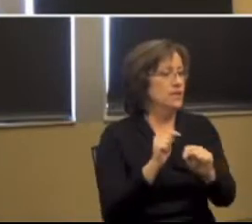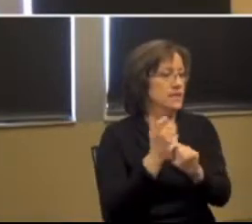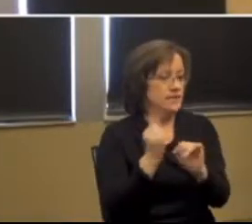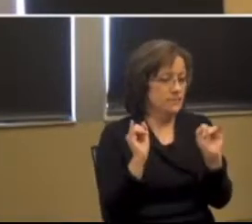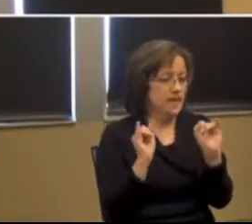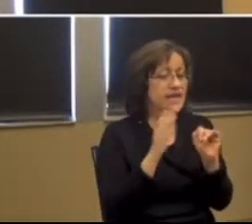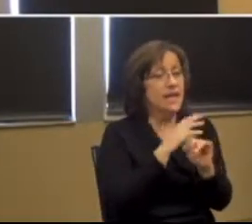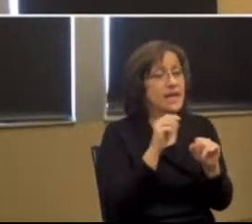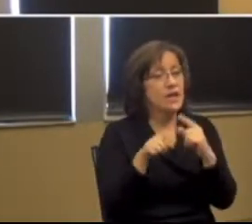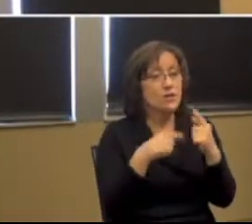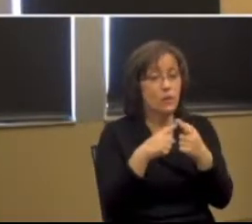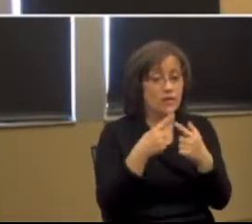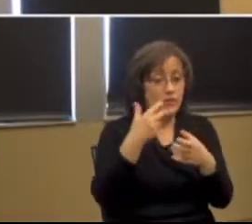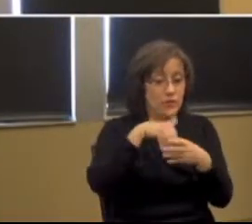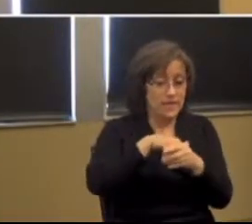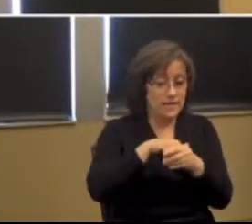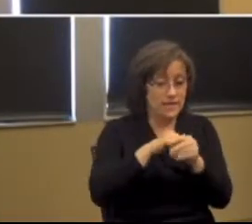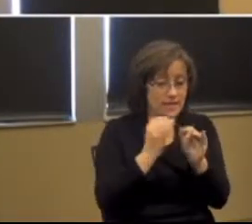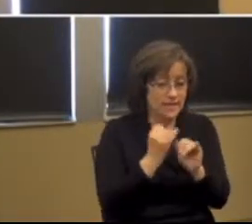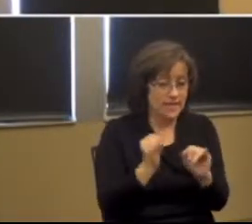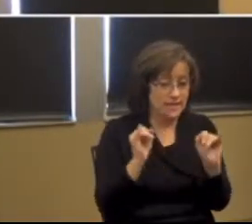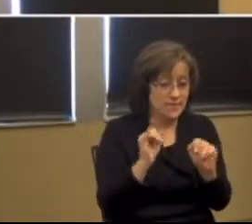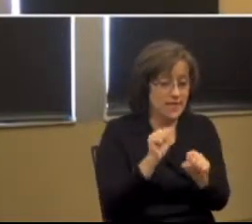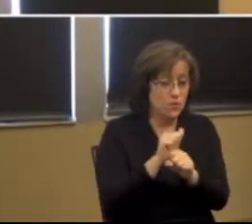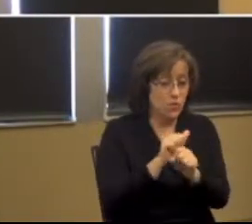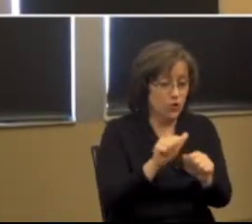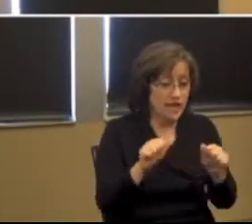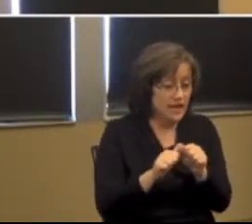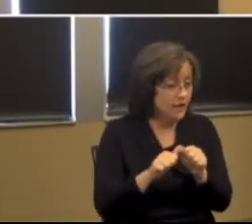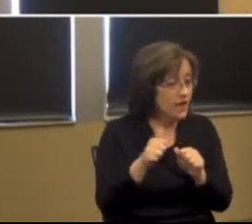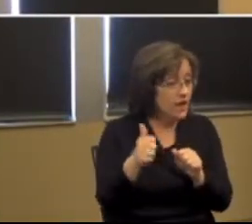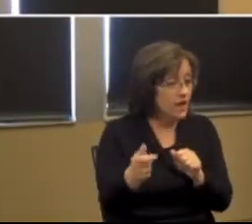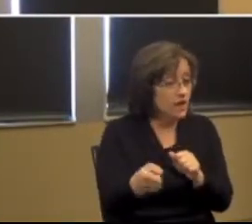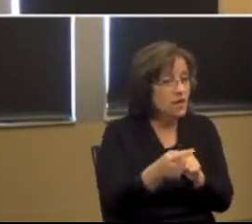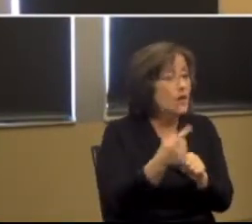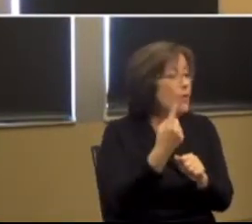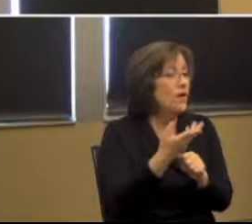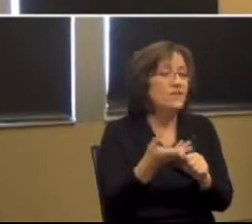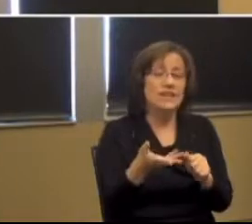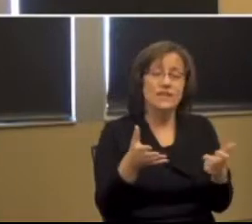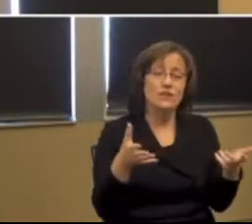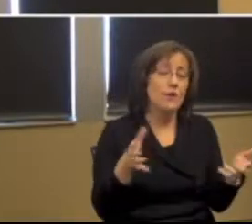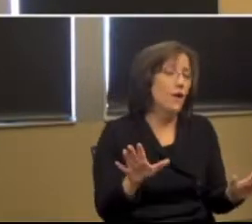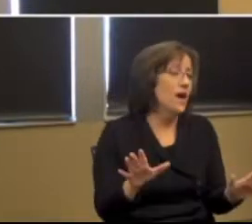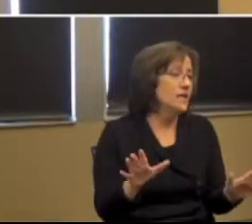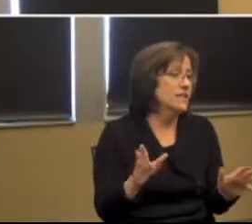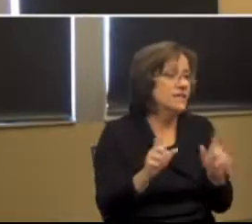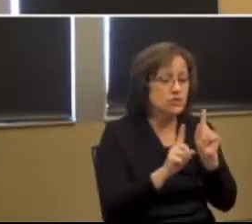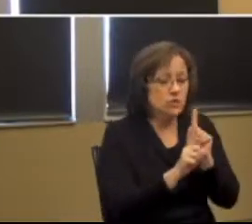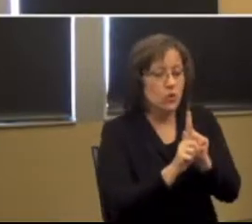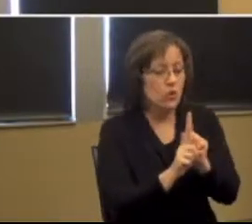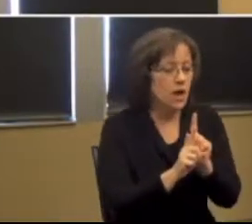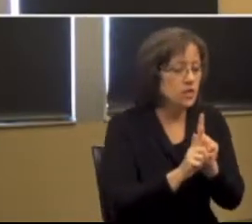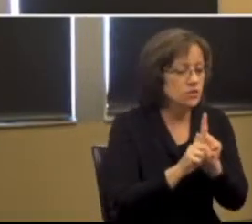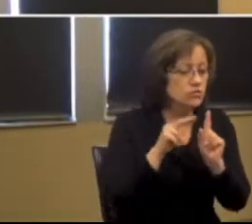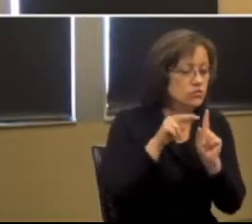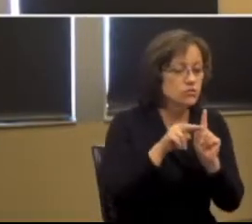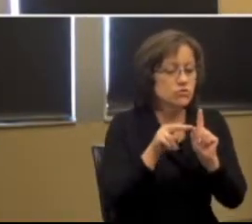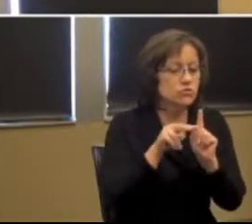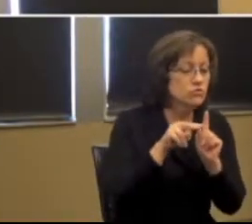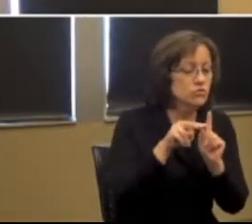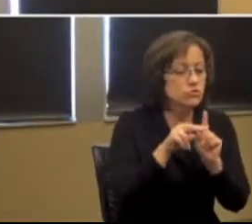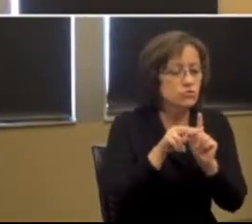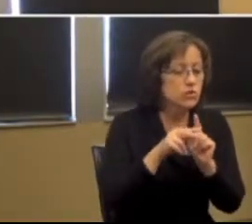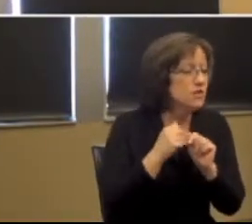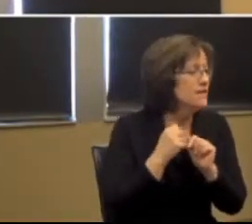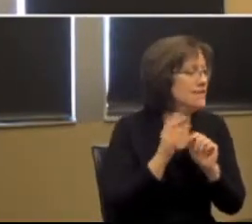independently. And when they're in that independent work area, the one thing that you don't want to do is hover. You don't want to be that